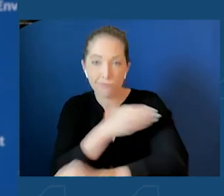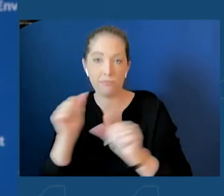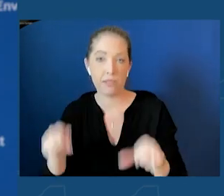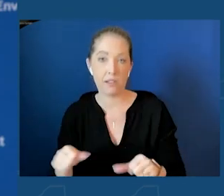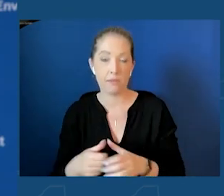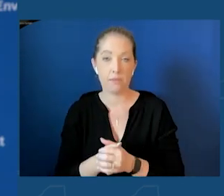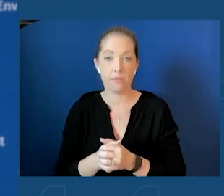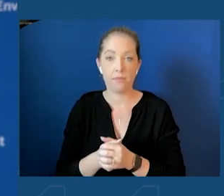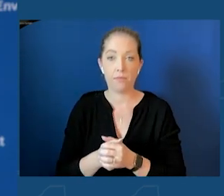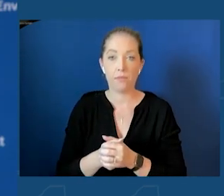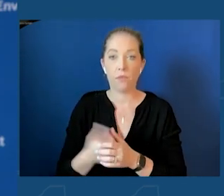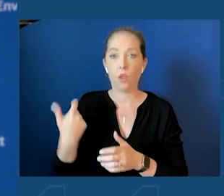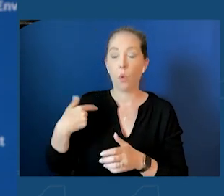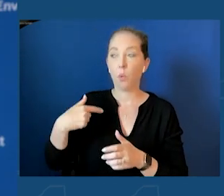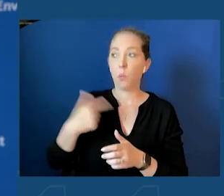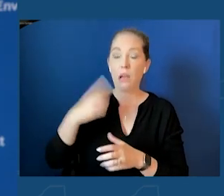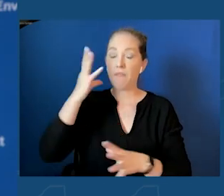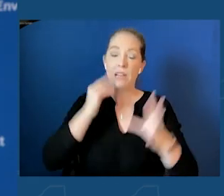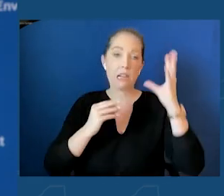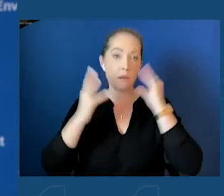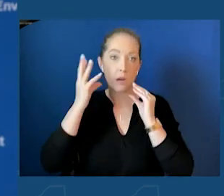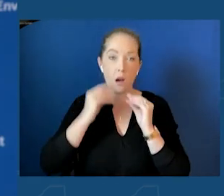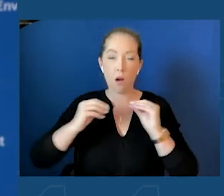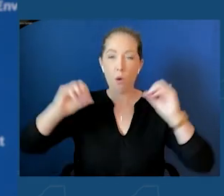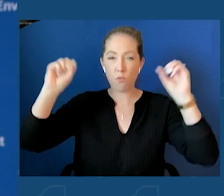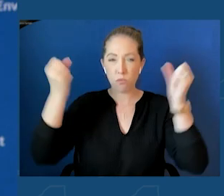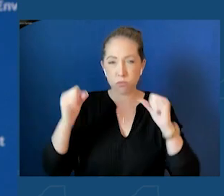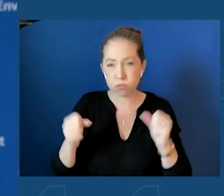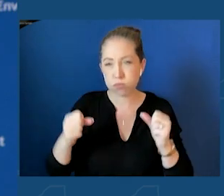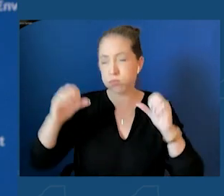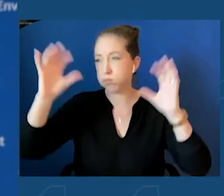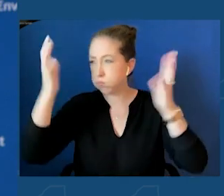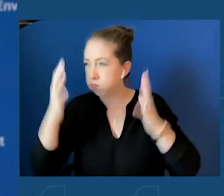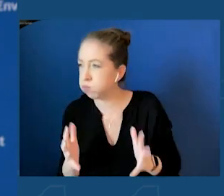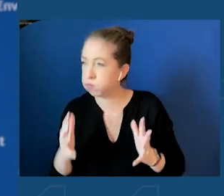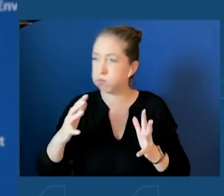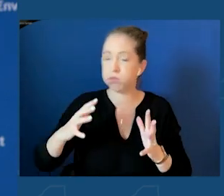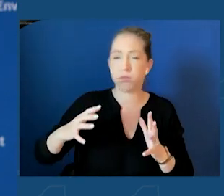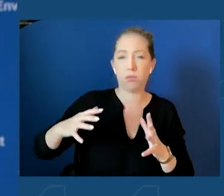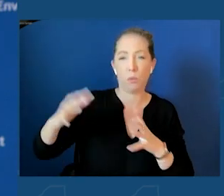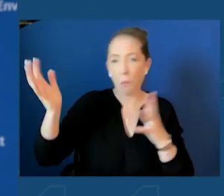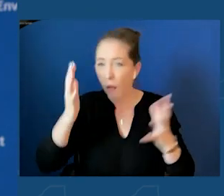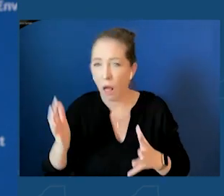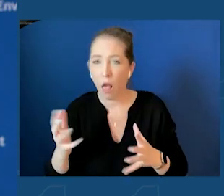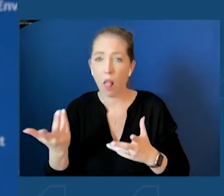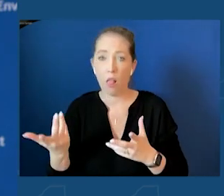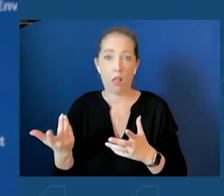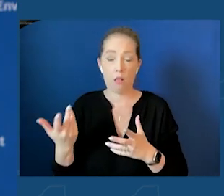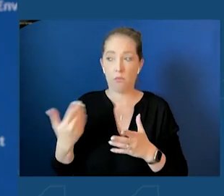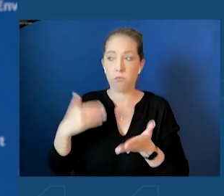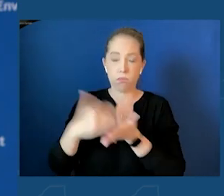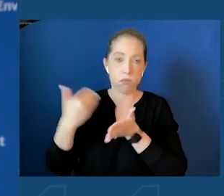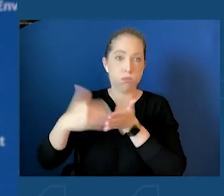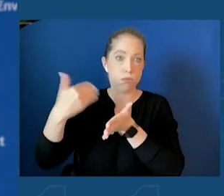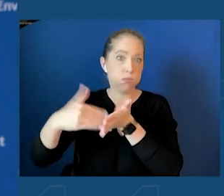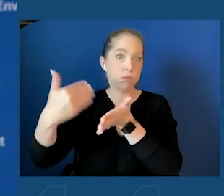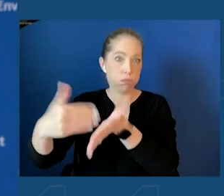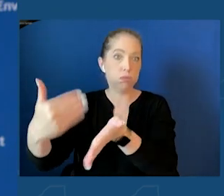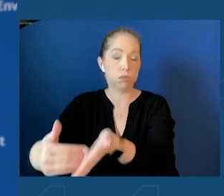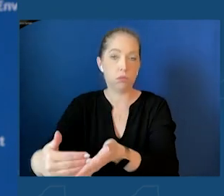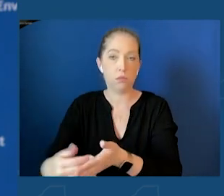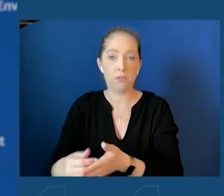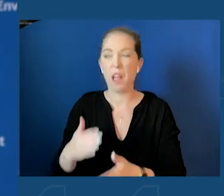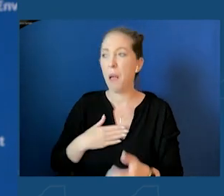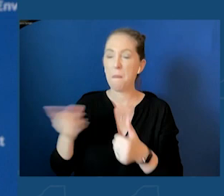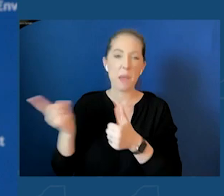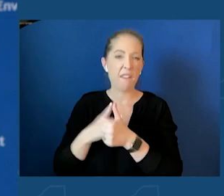once-in-a-century storms, literally back to back to back. My first days on the job, New York City was hit with not